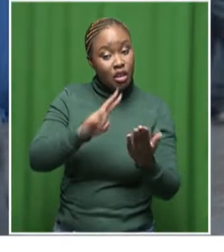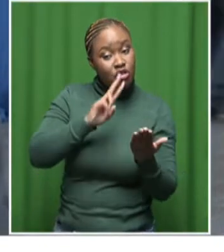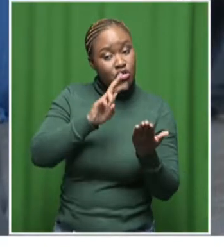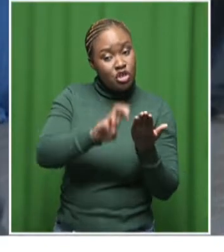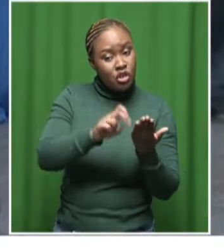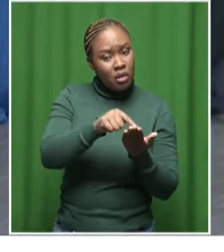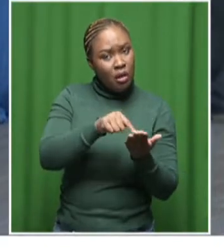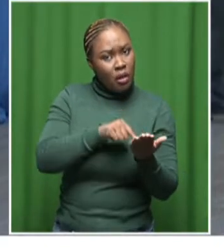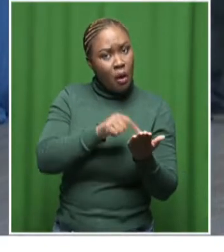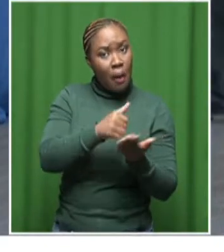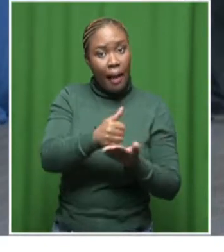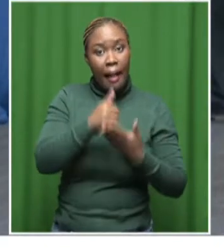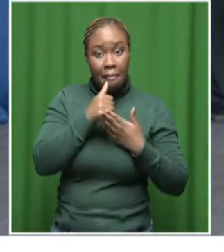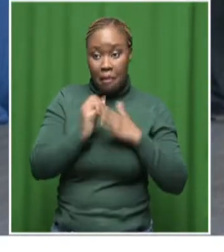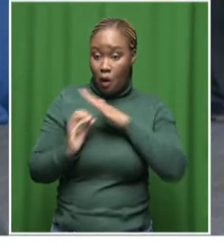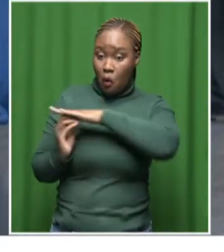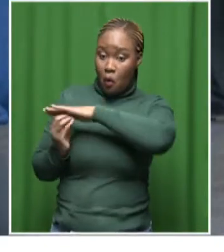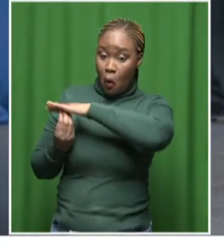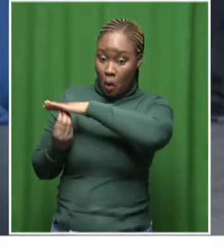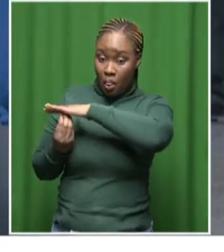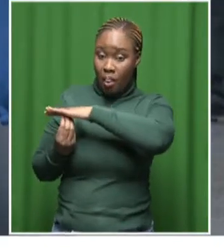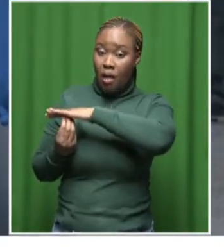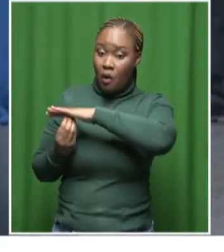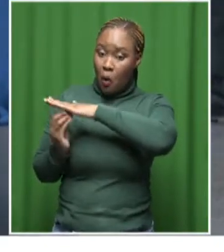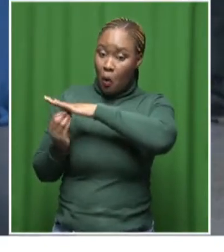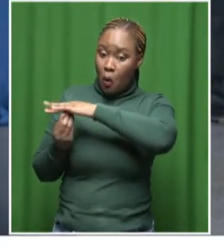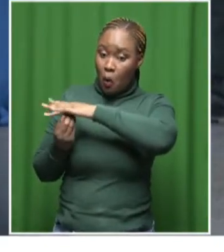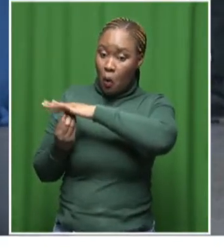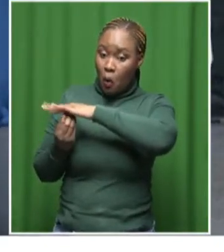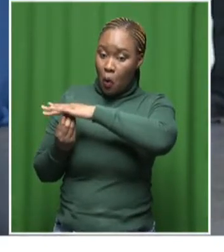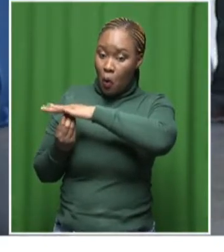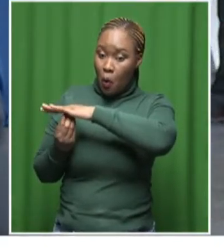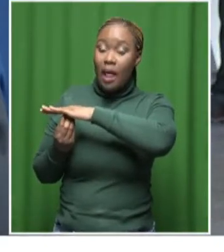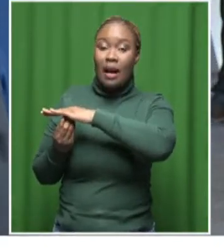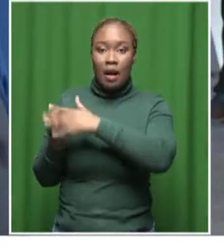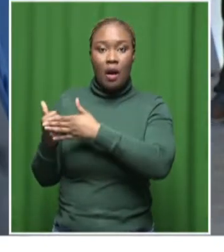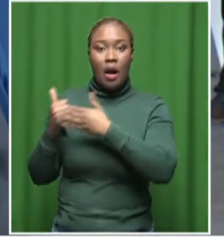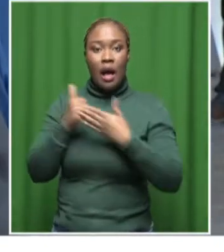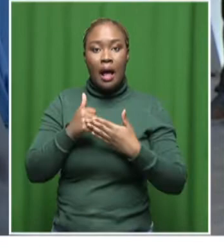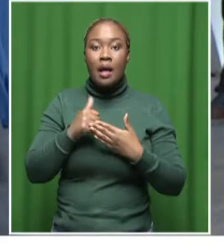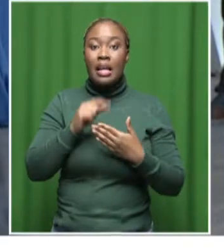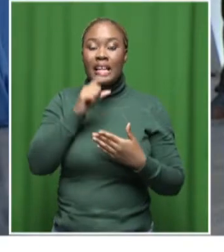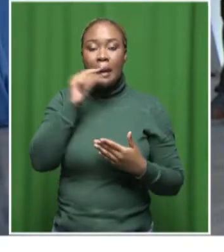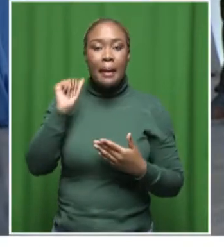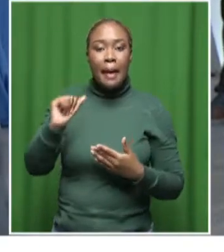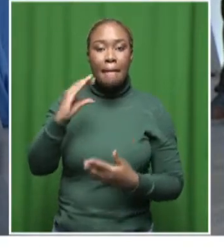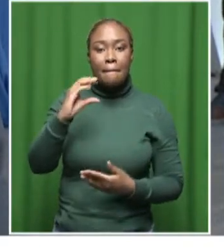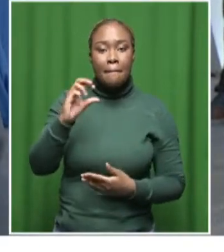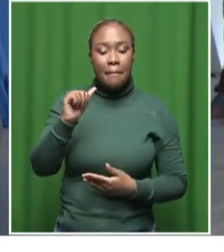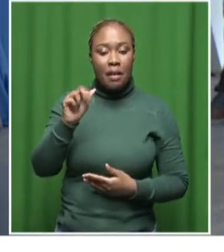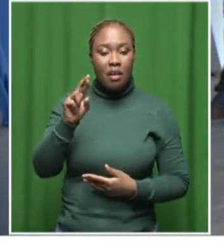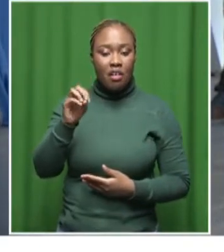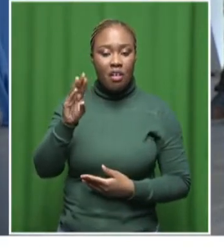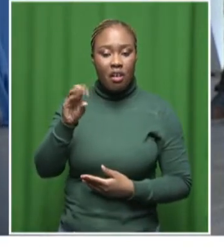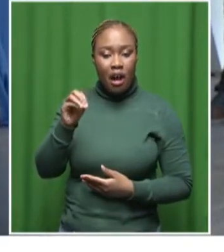continue using coal if we crack it. It's called carbon capture, utilization and